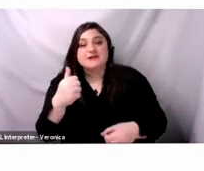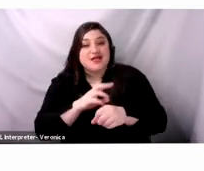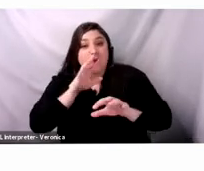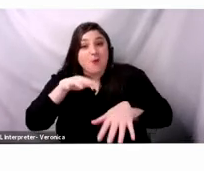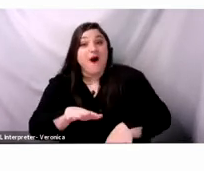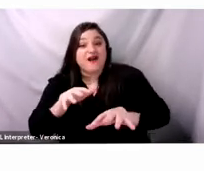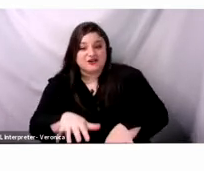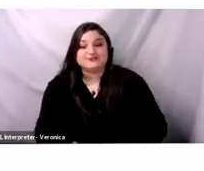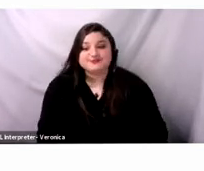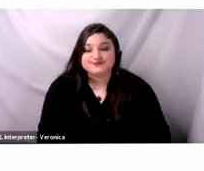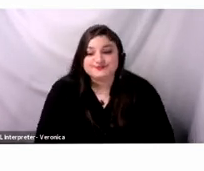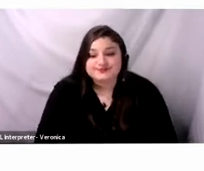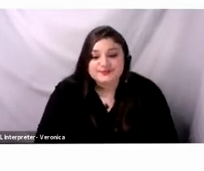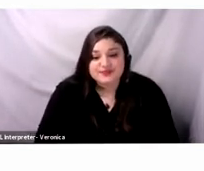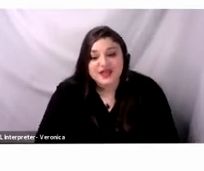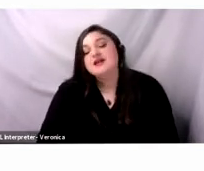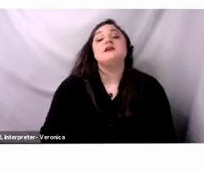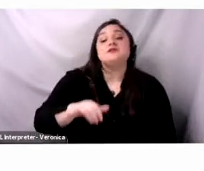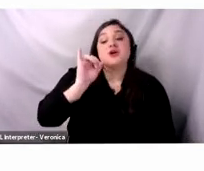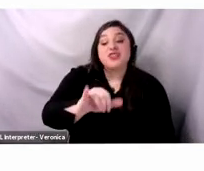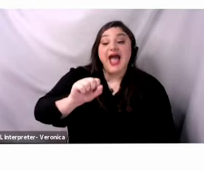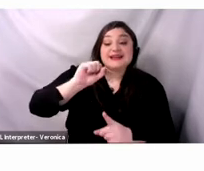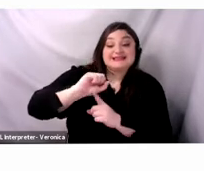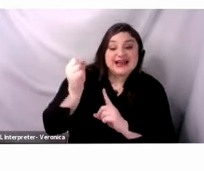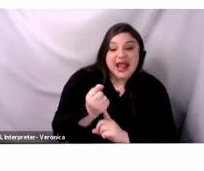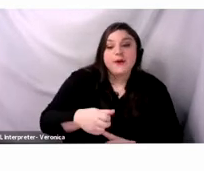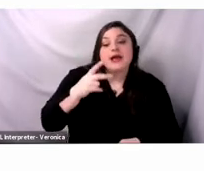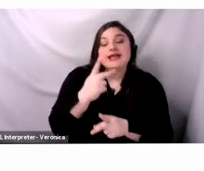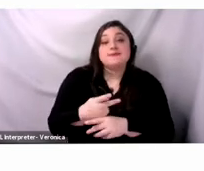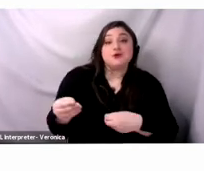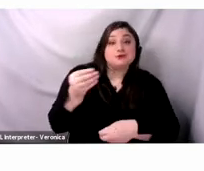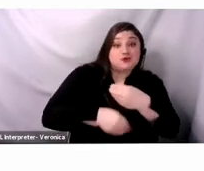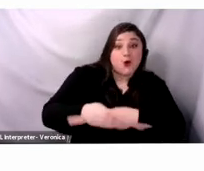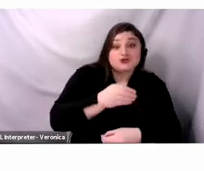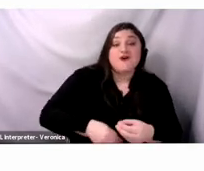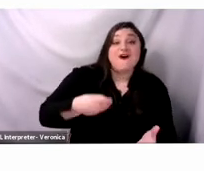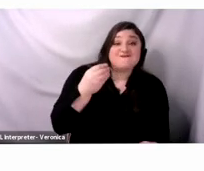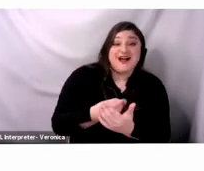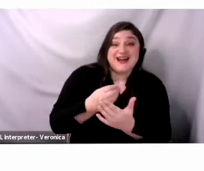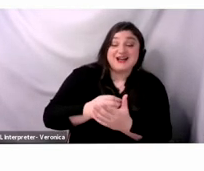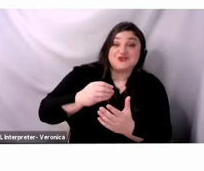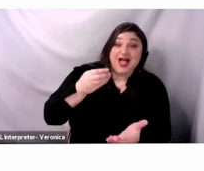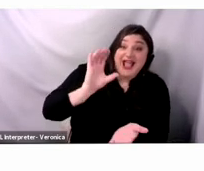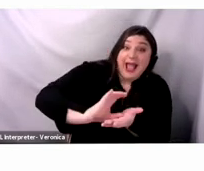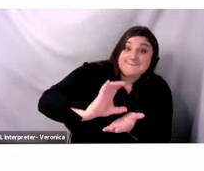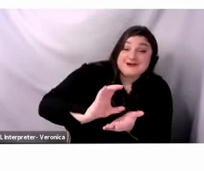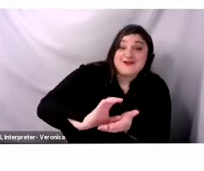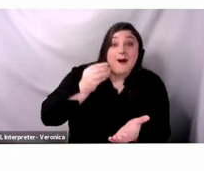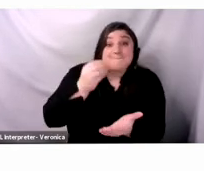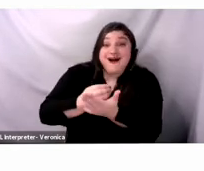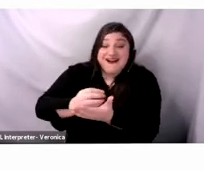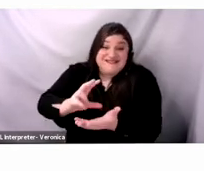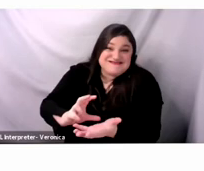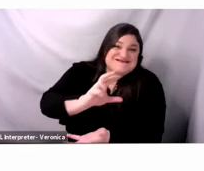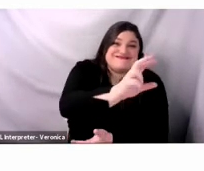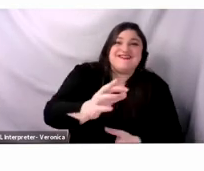social and financial capital of the circular economy concentrated in the global north. Meanwhile,